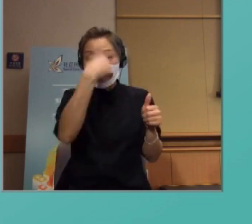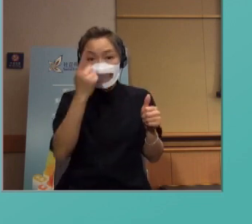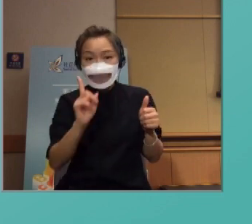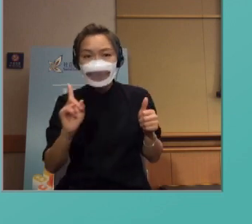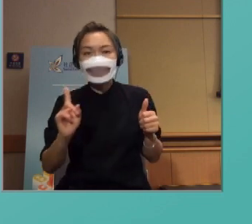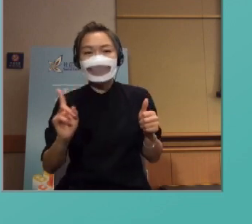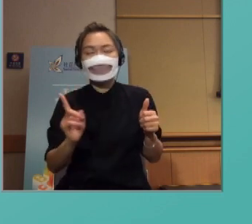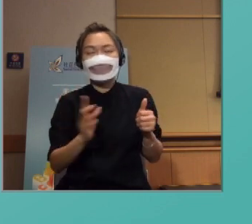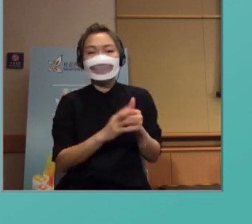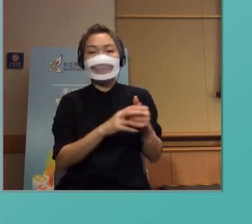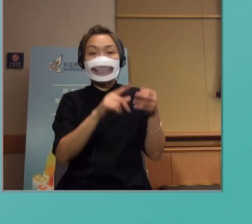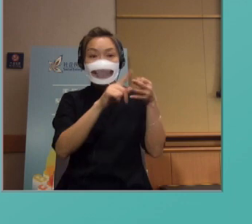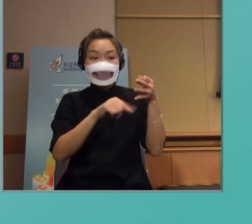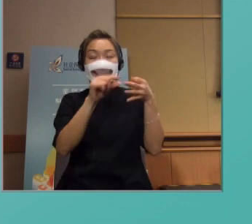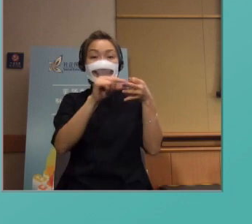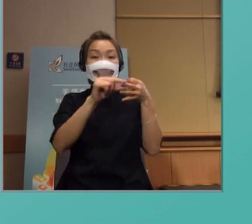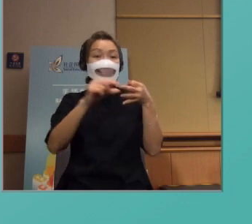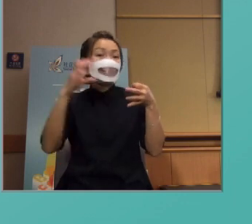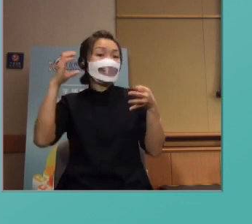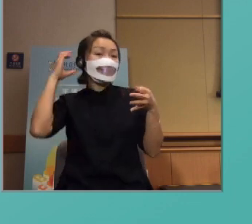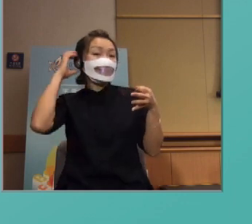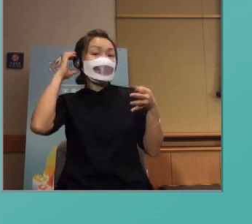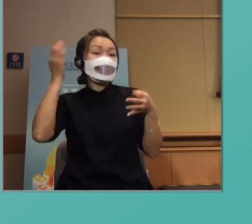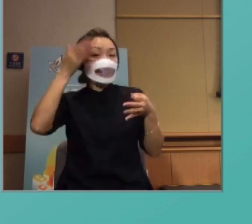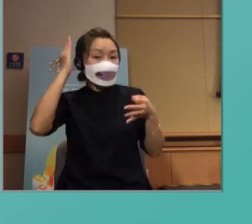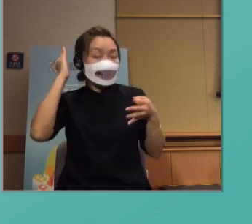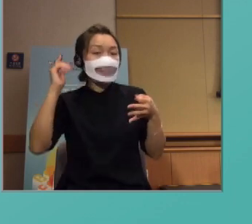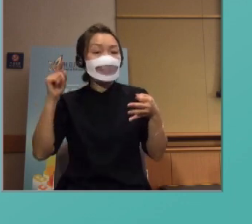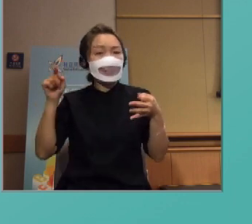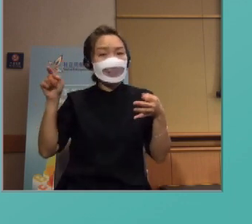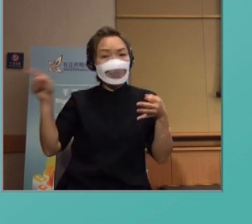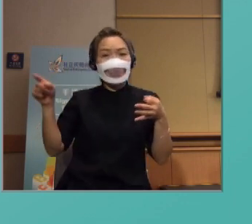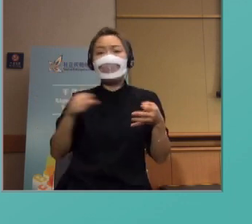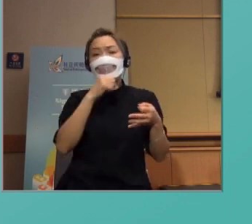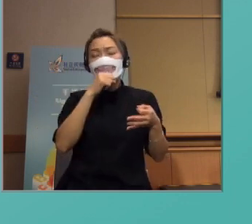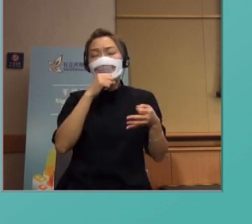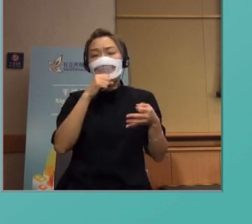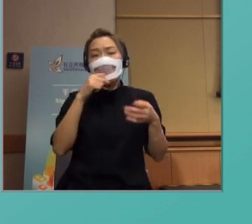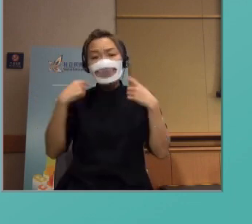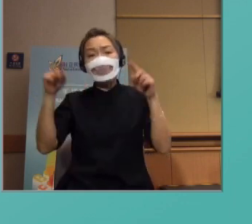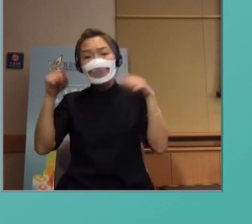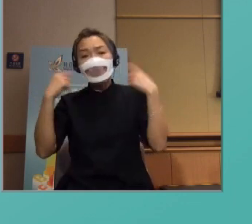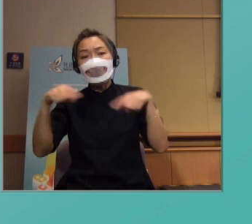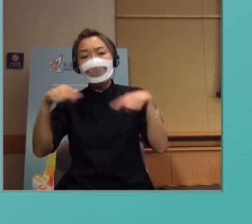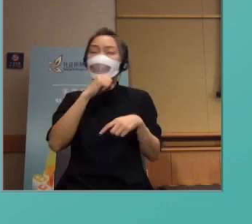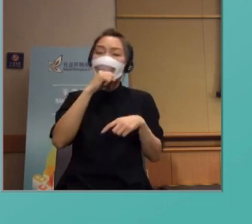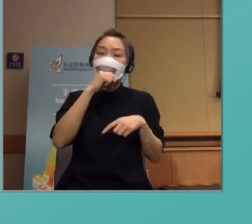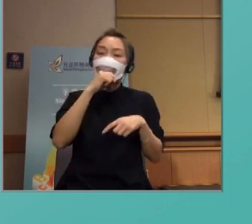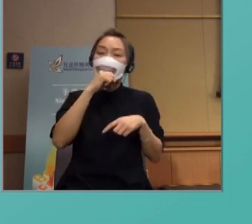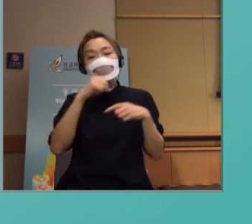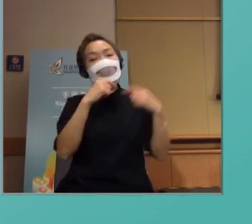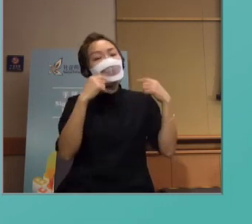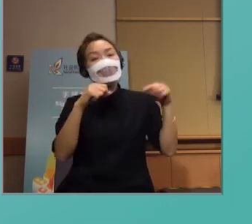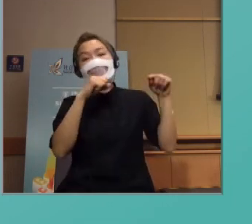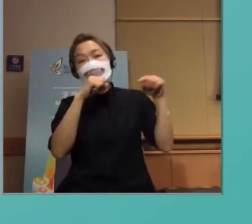a singer, and one of the earliest musicians who entered into the music NFT space in